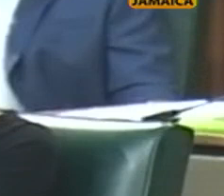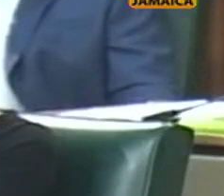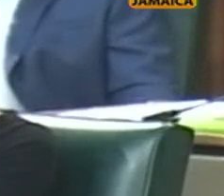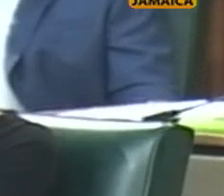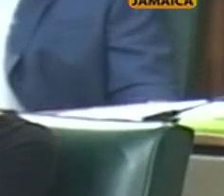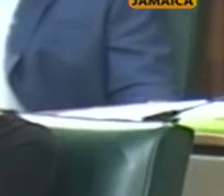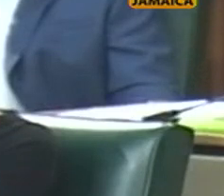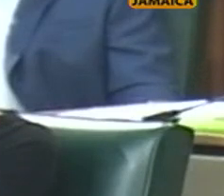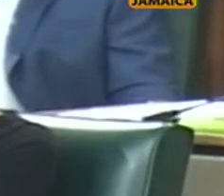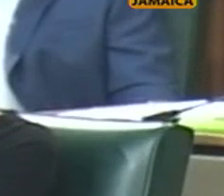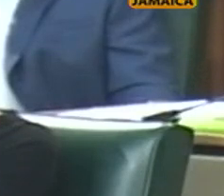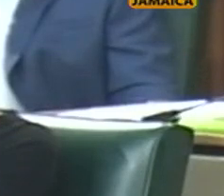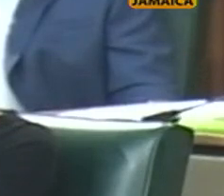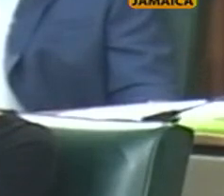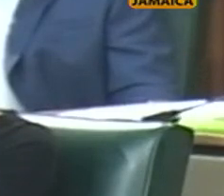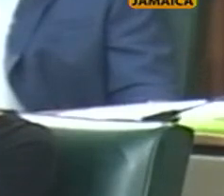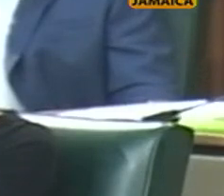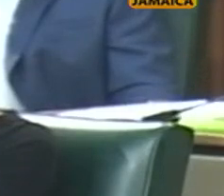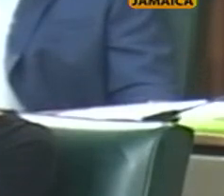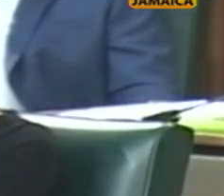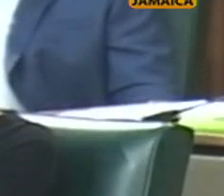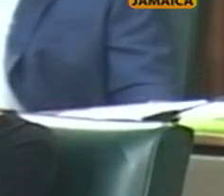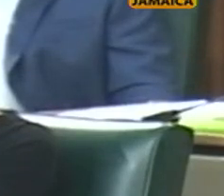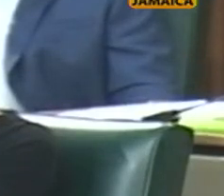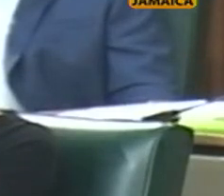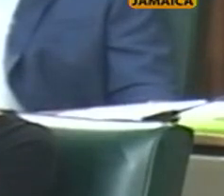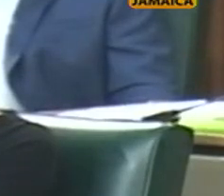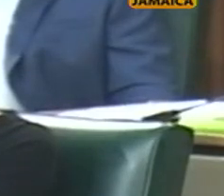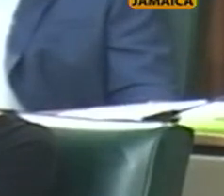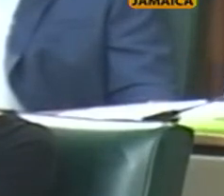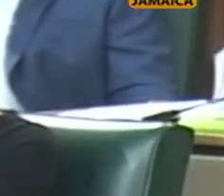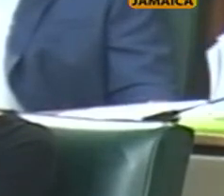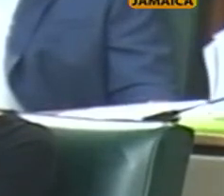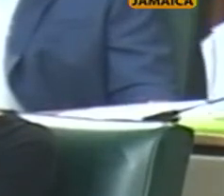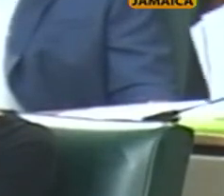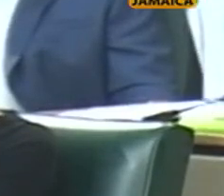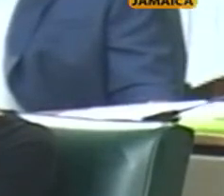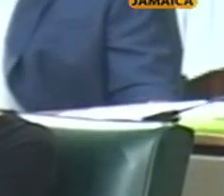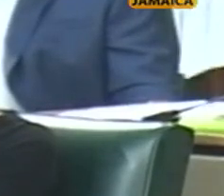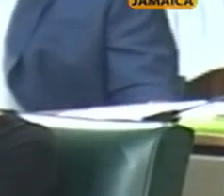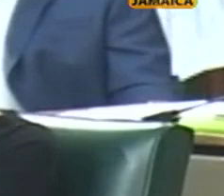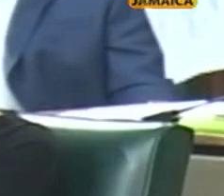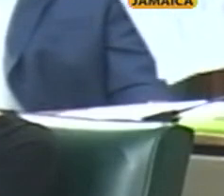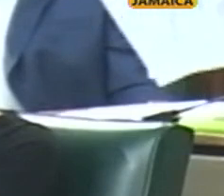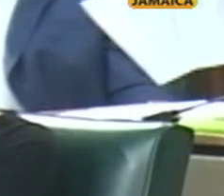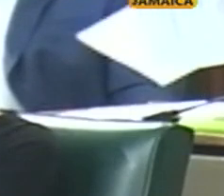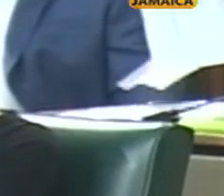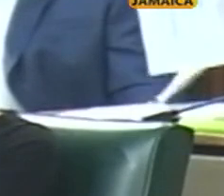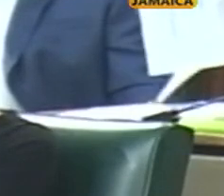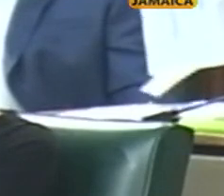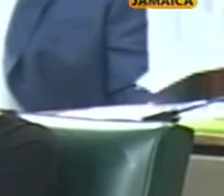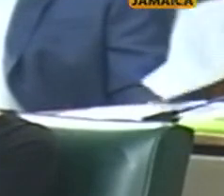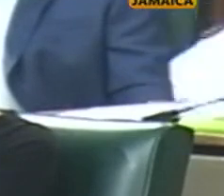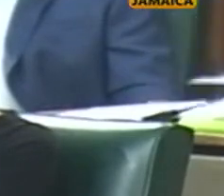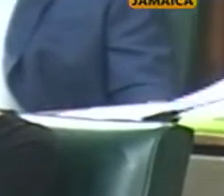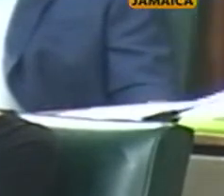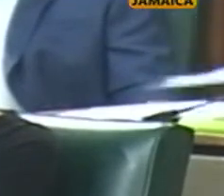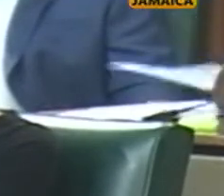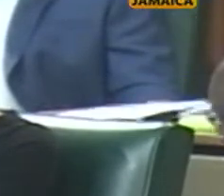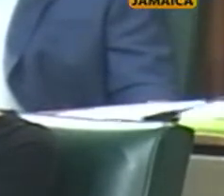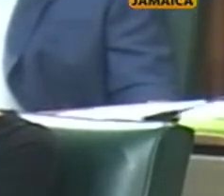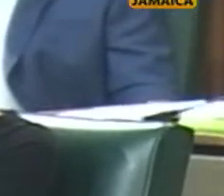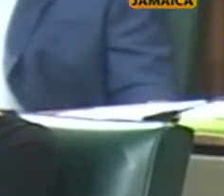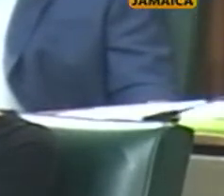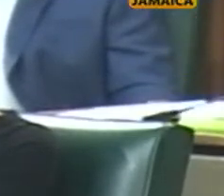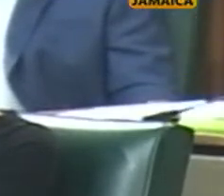order, it is necessary so to do. And whereas in accordance with that section, the Prime Minister in